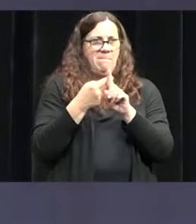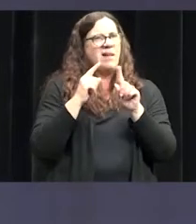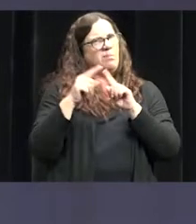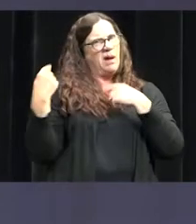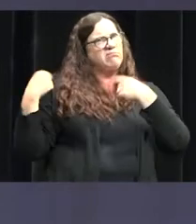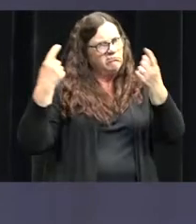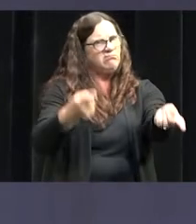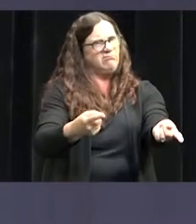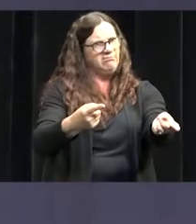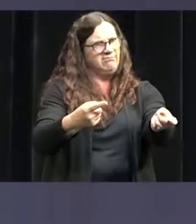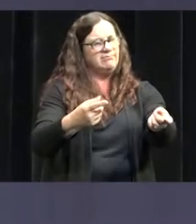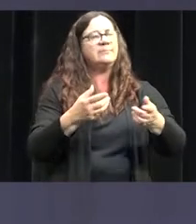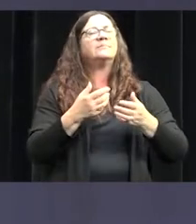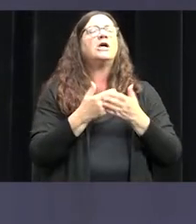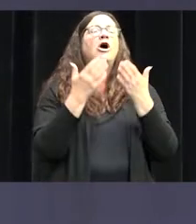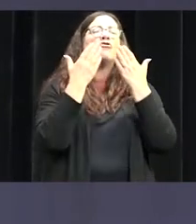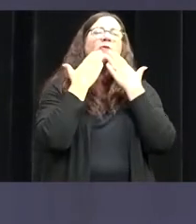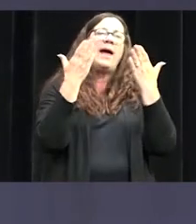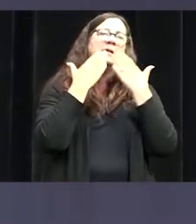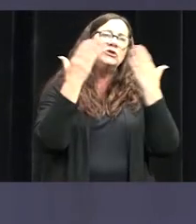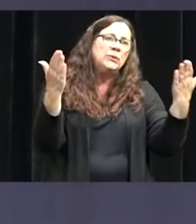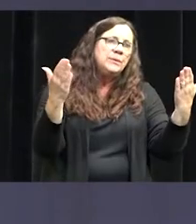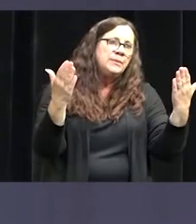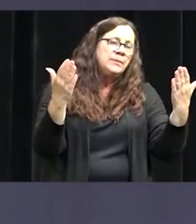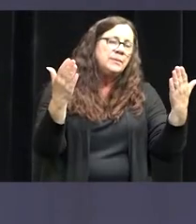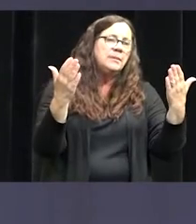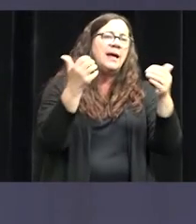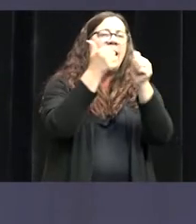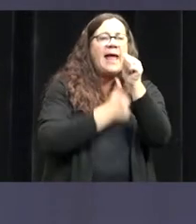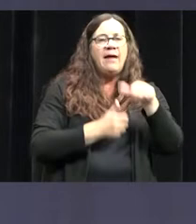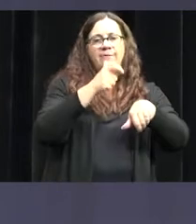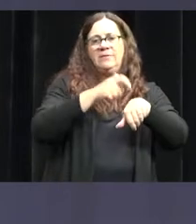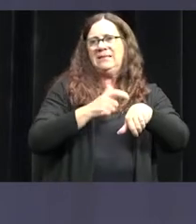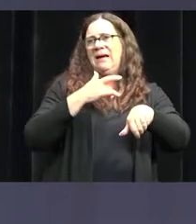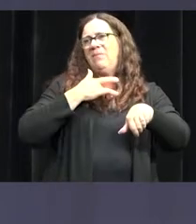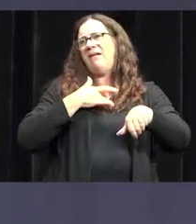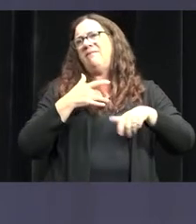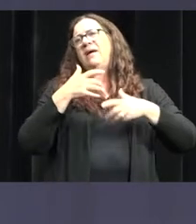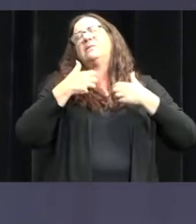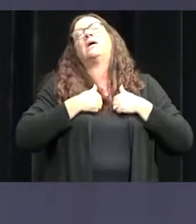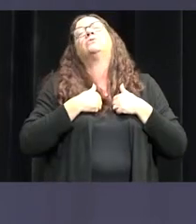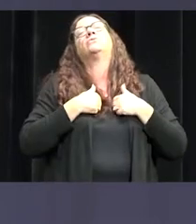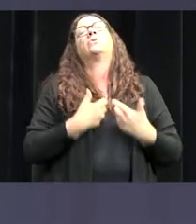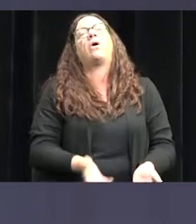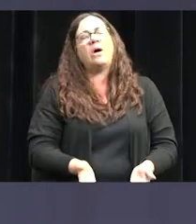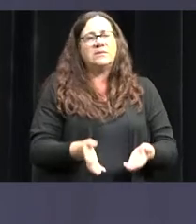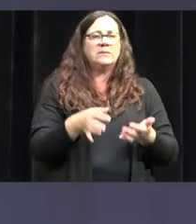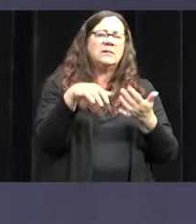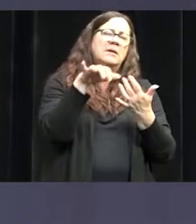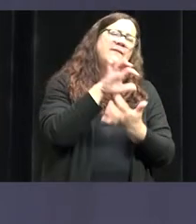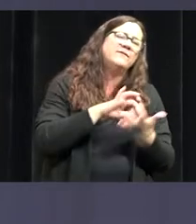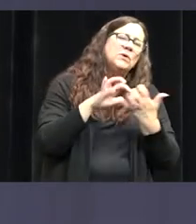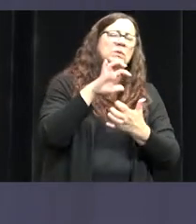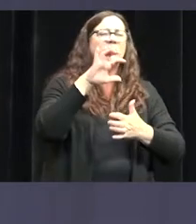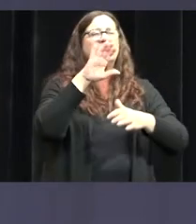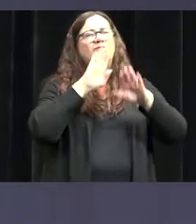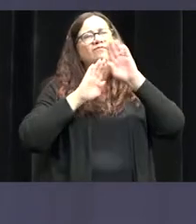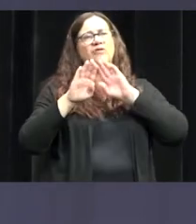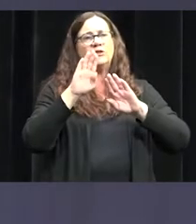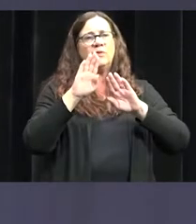exhausted or frustrated or confused during the covet 19 pandemic i reached out for help and it was always given to